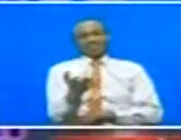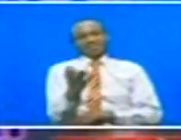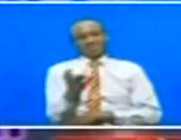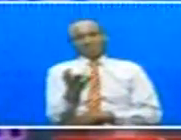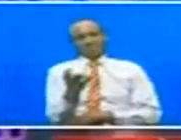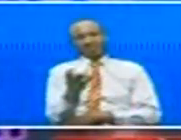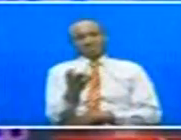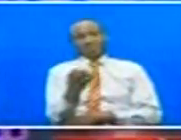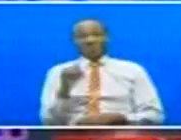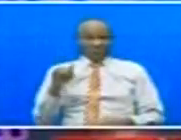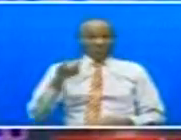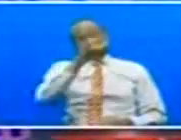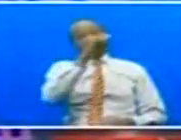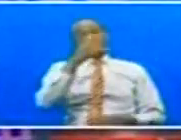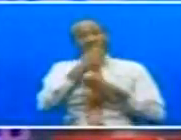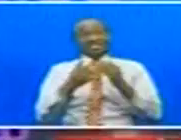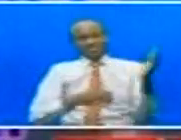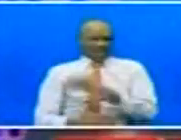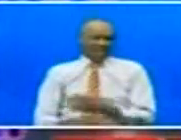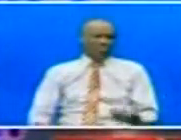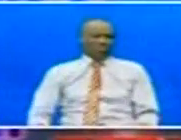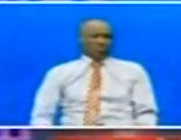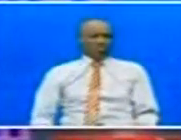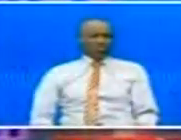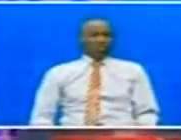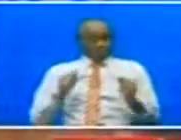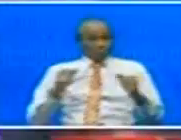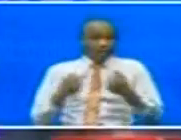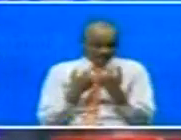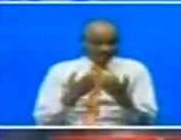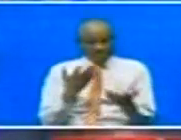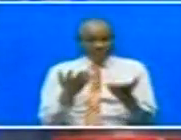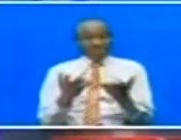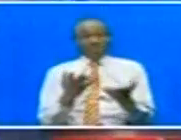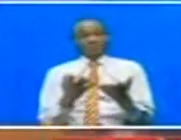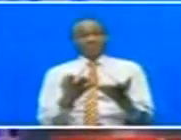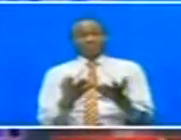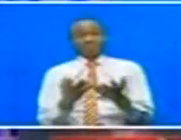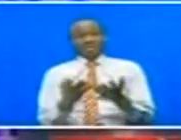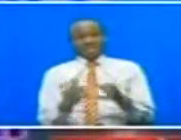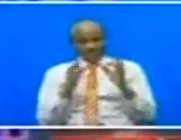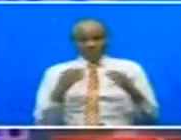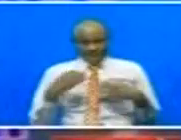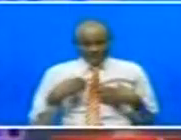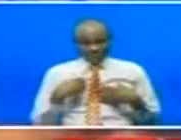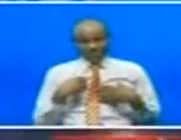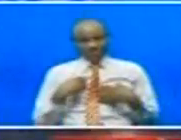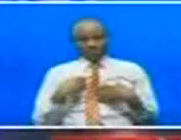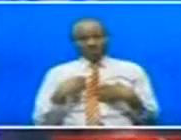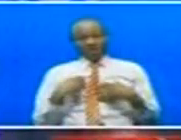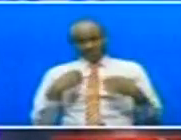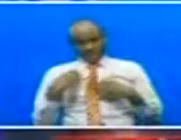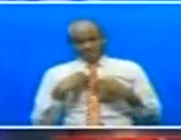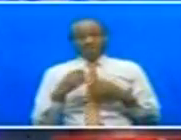to fly to a country and then come back. I mean, it can happen because, for example, if you have a volcanic